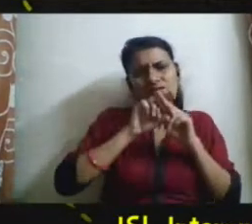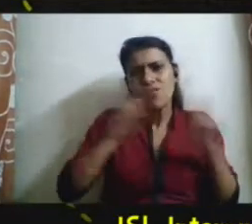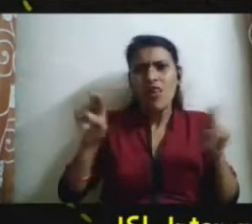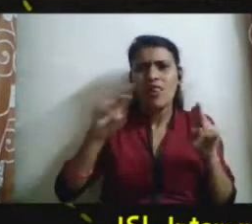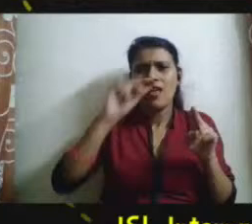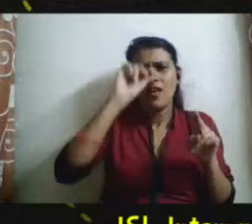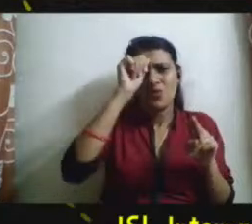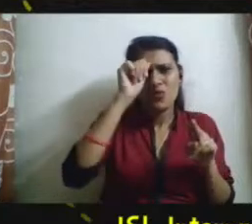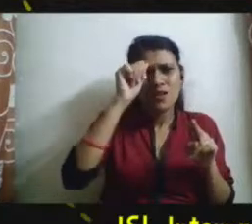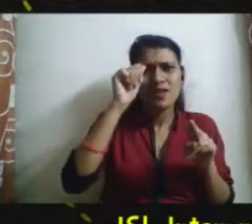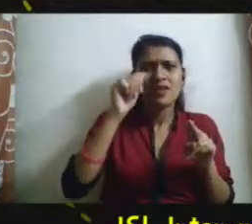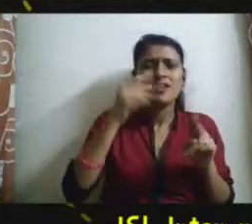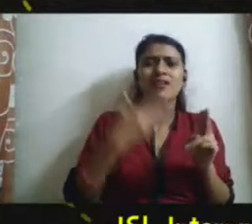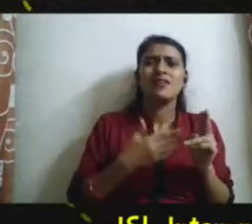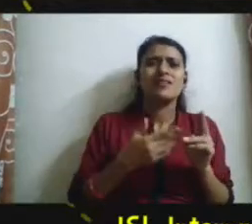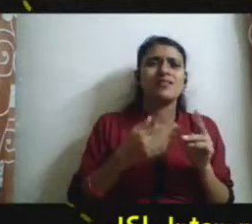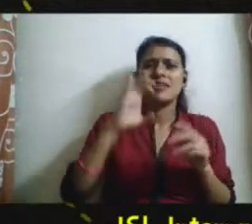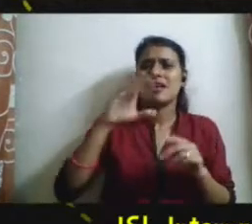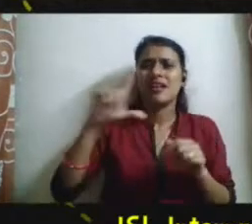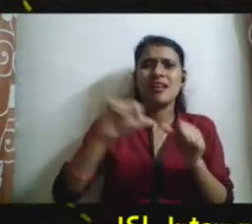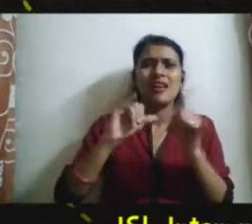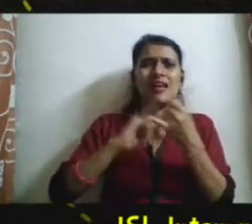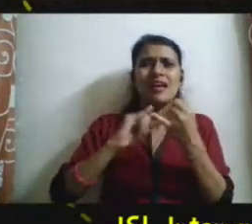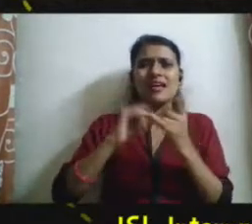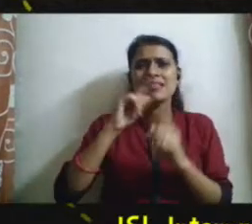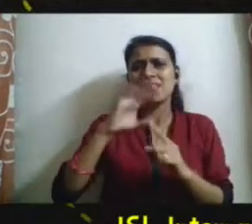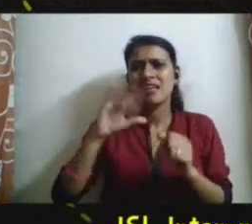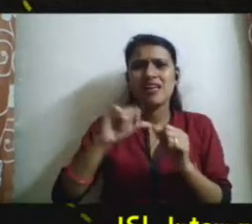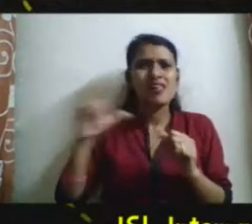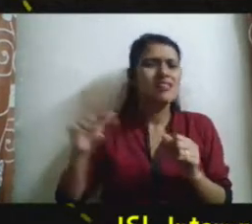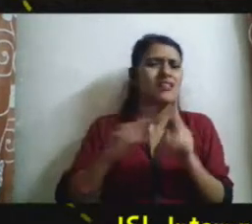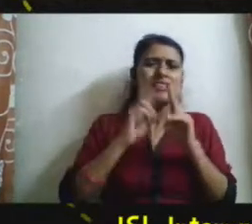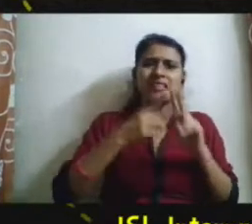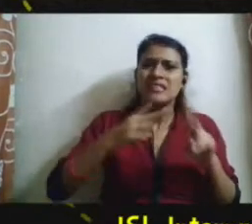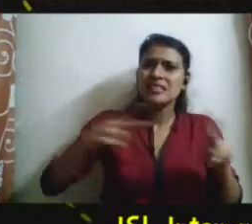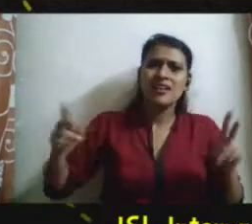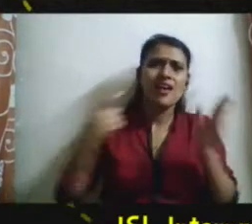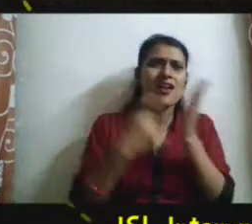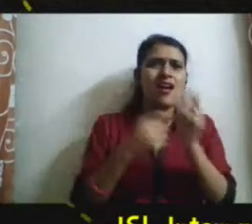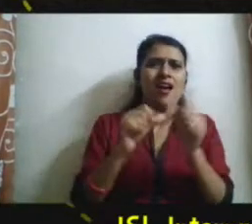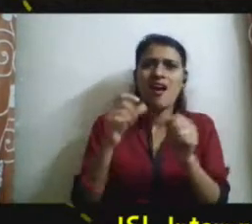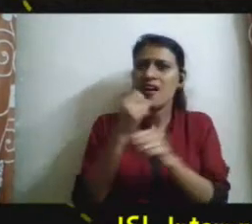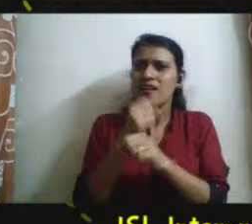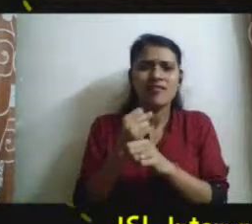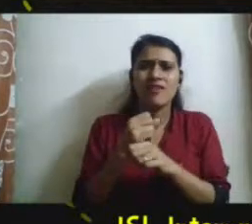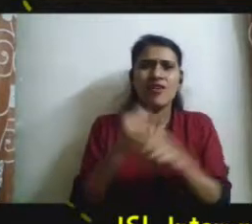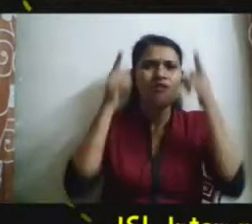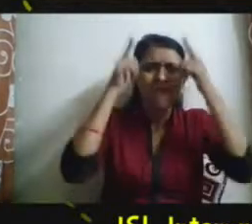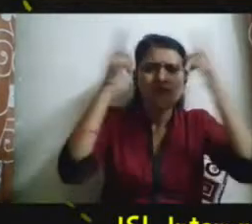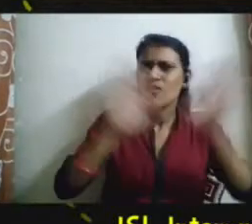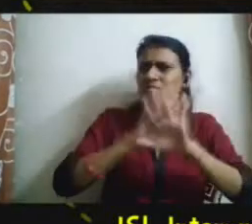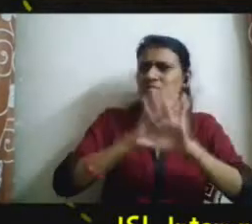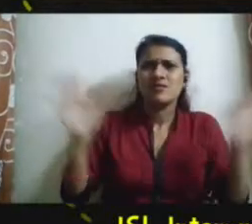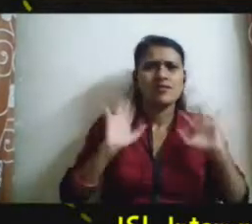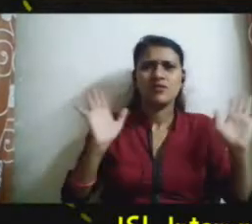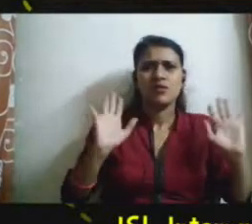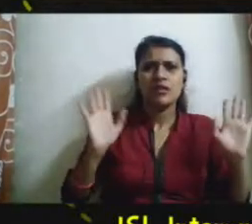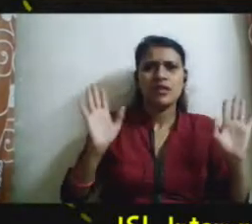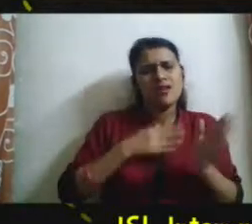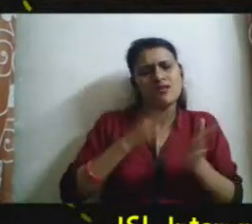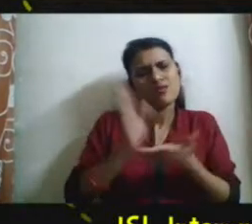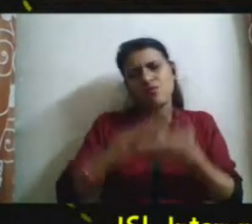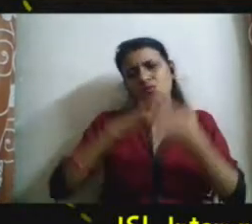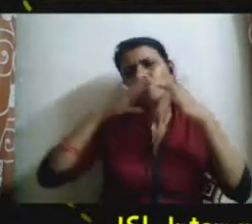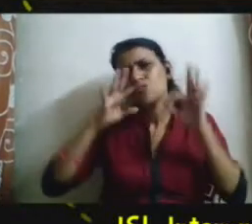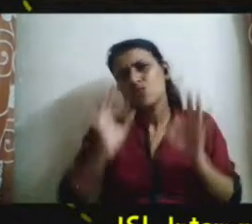I sing my rag, Yaman, Malkons, whatever, I do not fool around. I do not try and sing in,